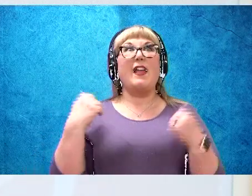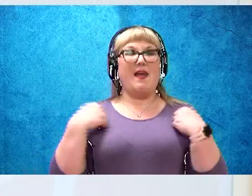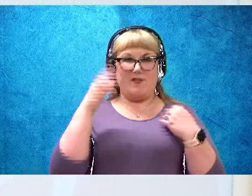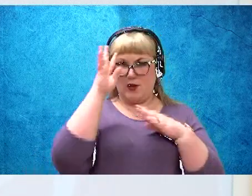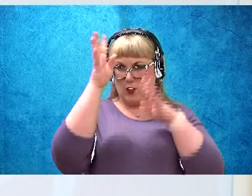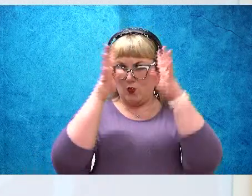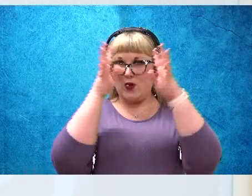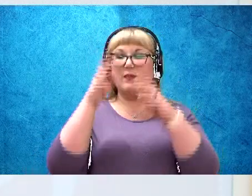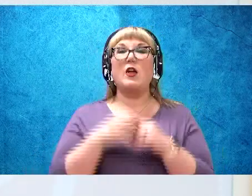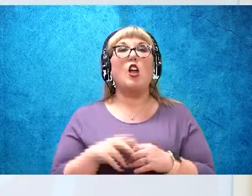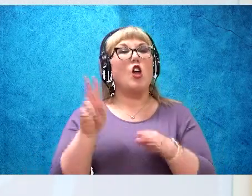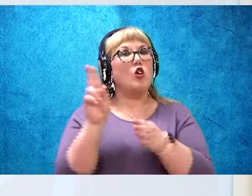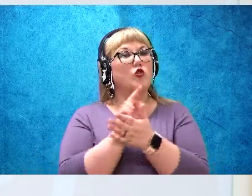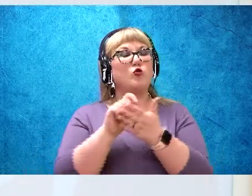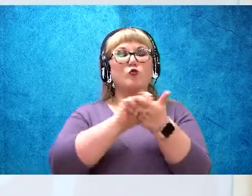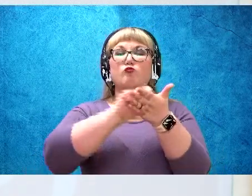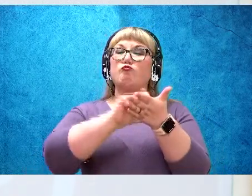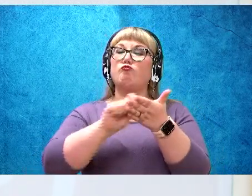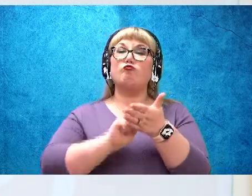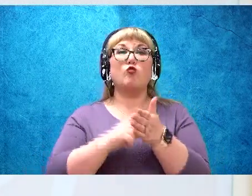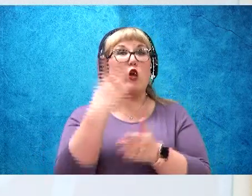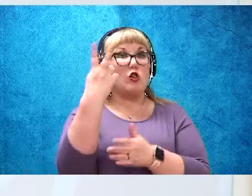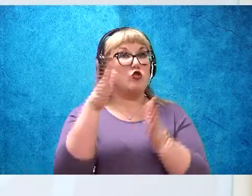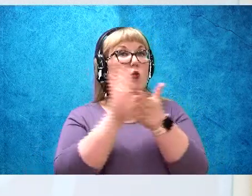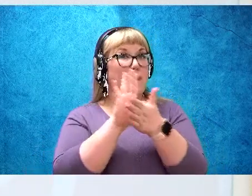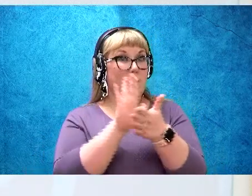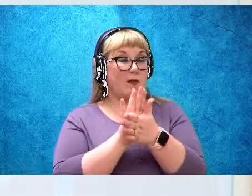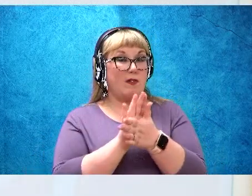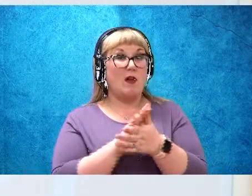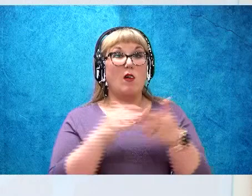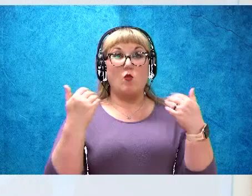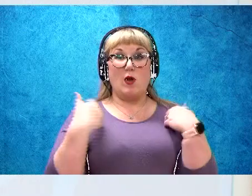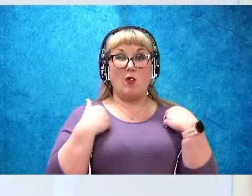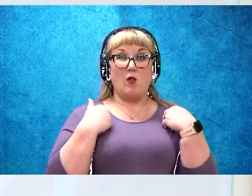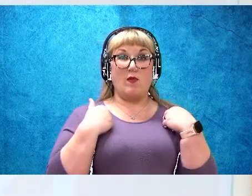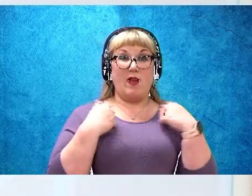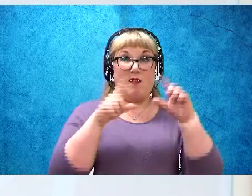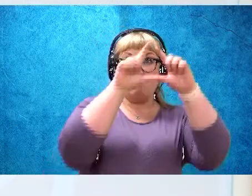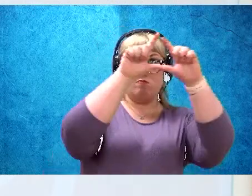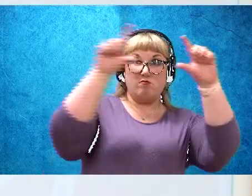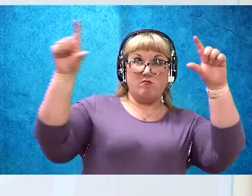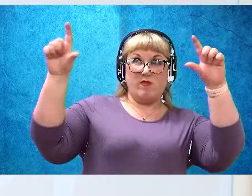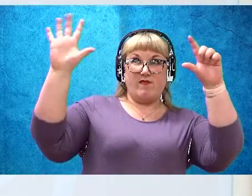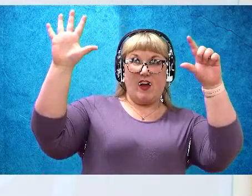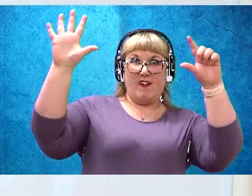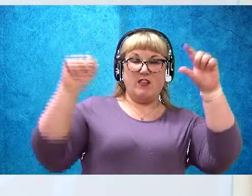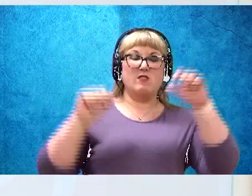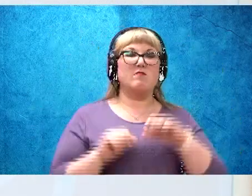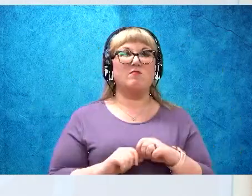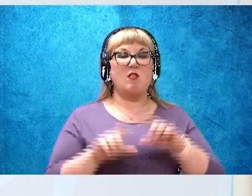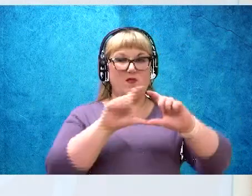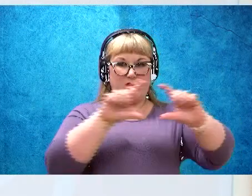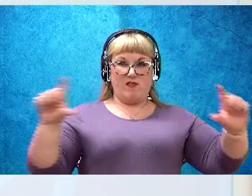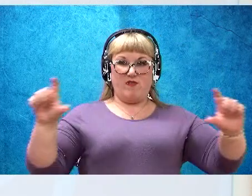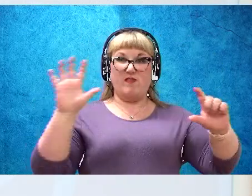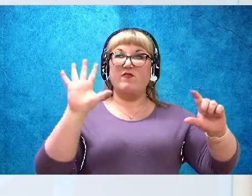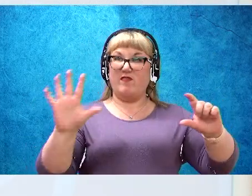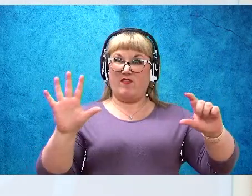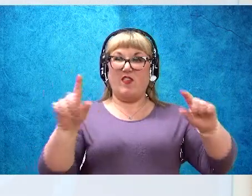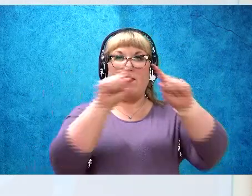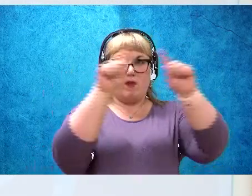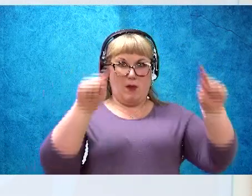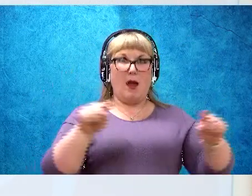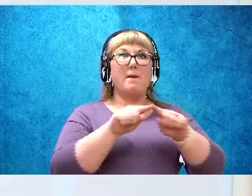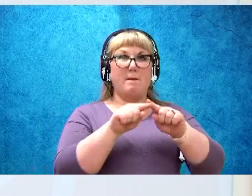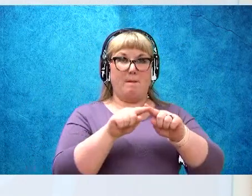I've just used a marker and 2 pieces of paper. We have a row of 5, another row of 5